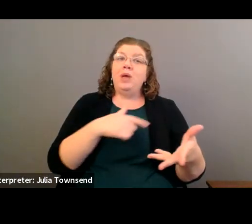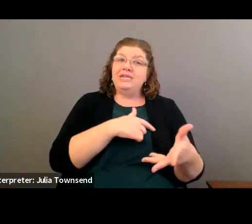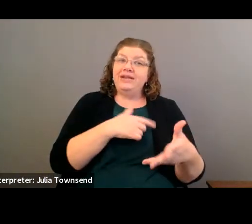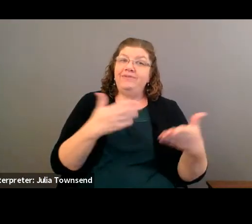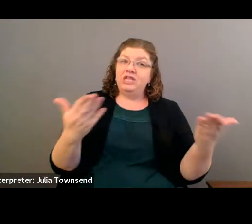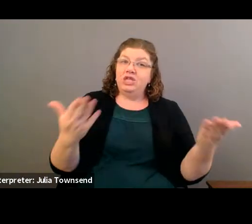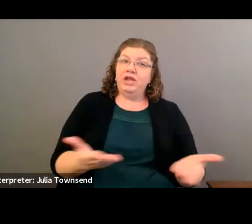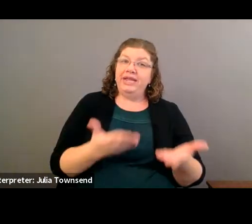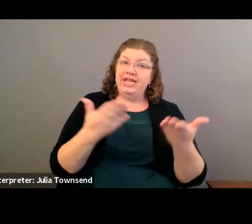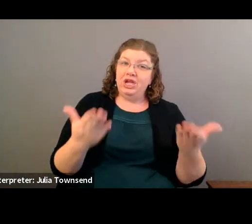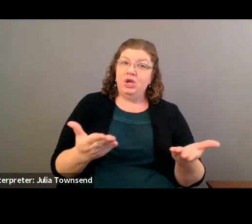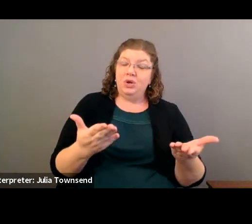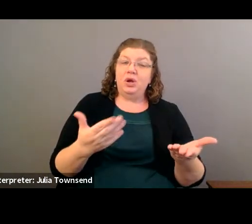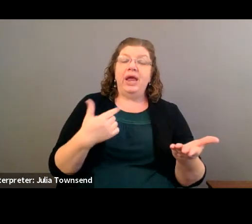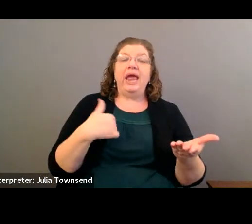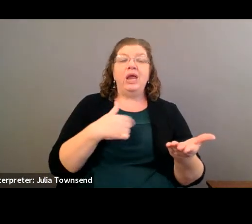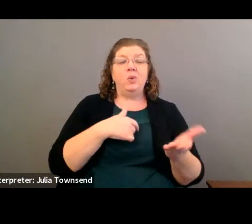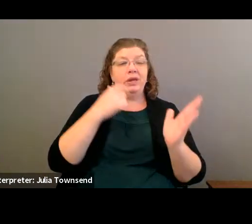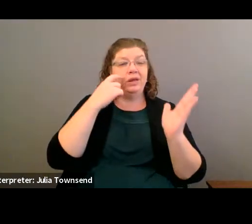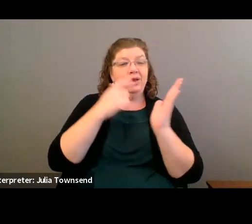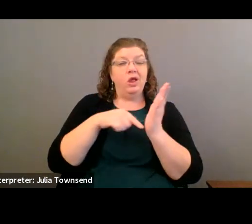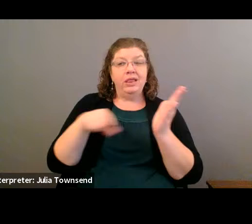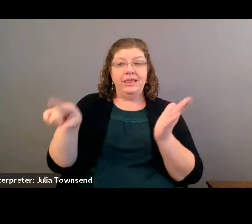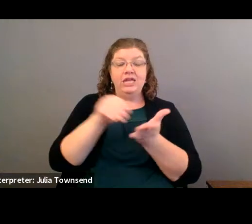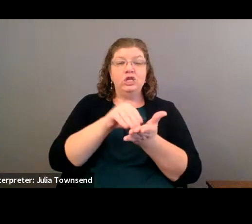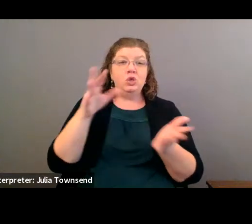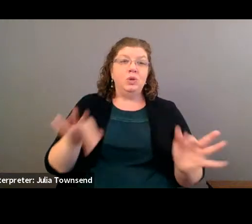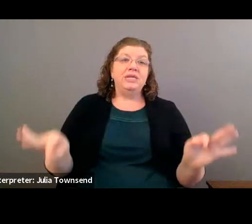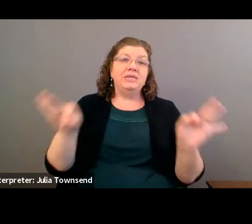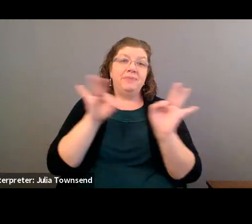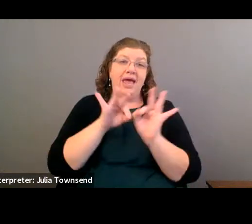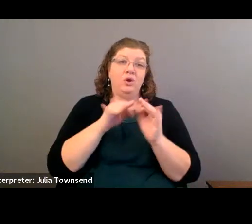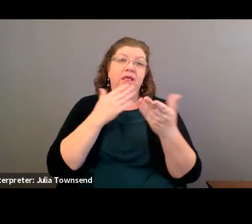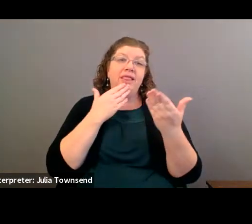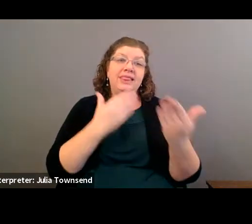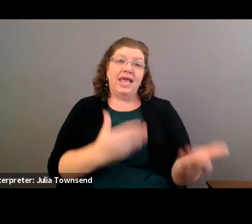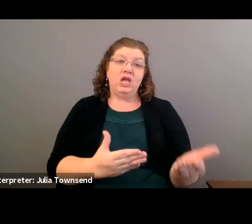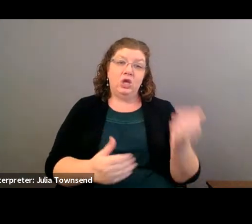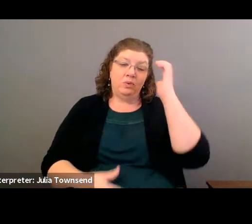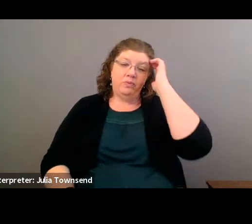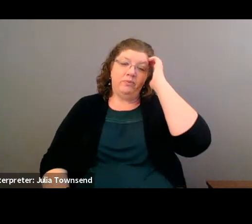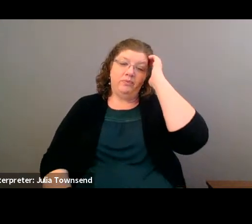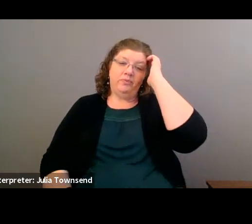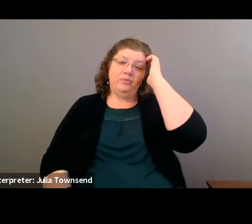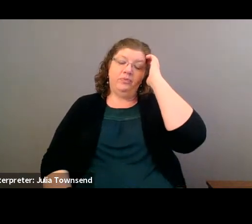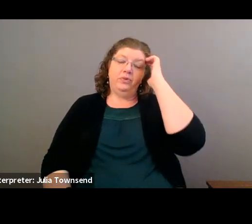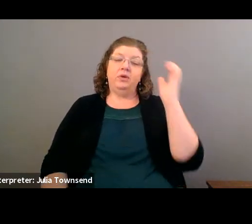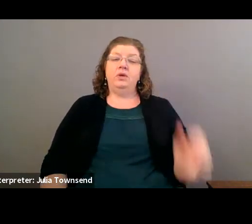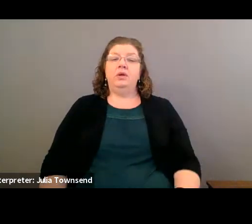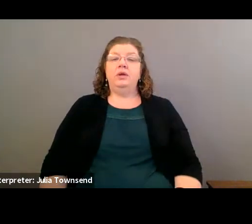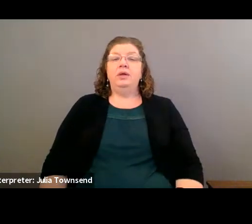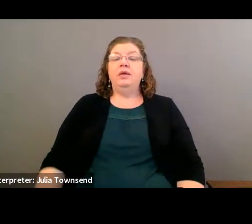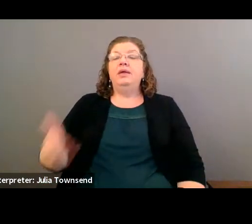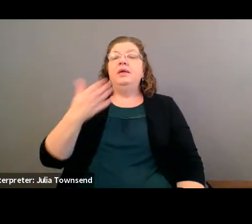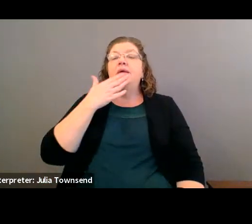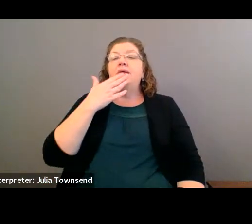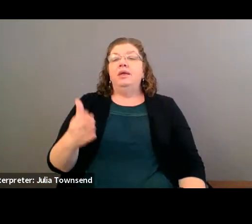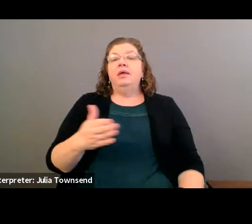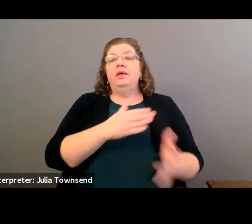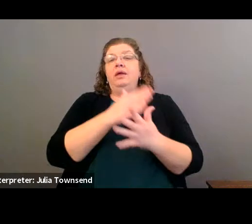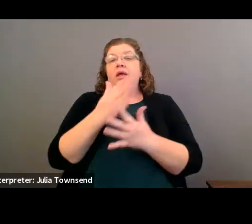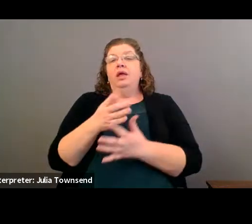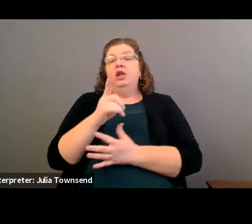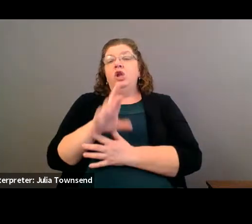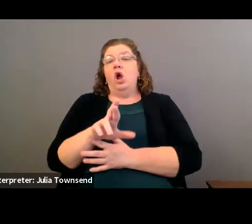and we do know these students matter. Thank you. Next, we have Dr. Hisu